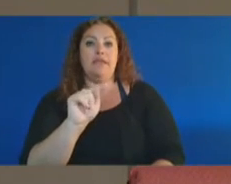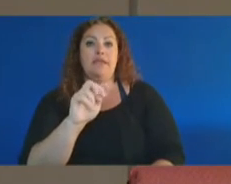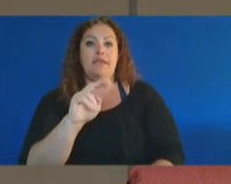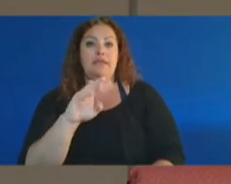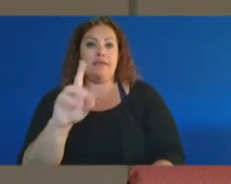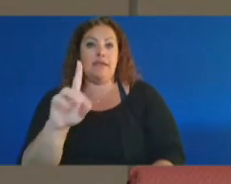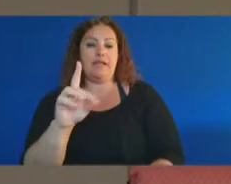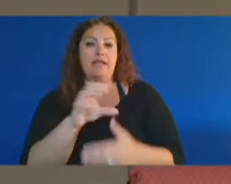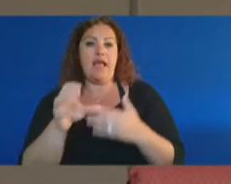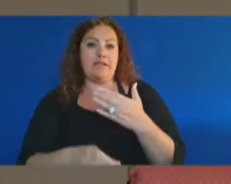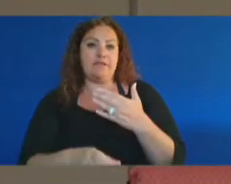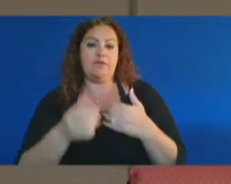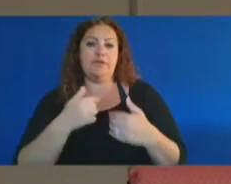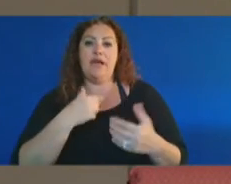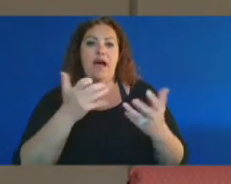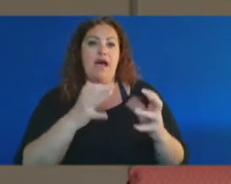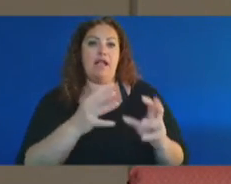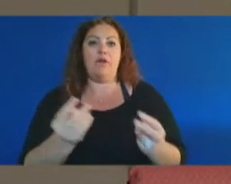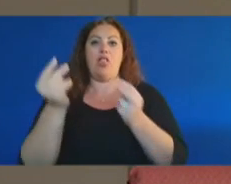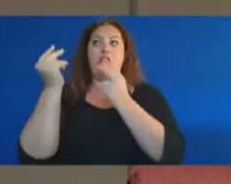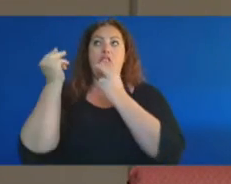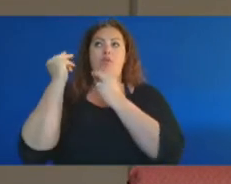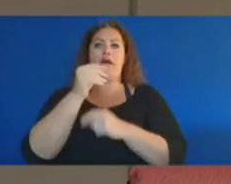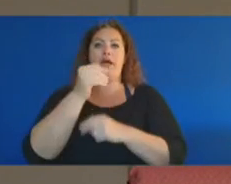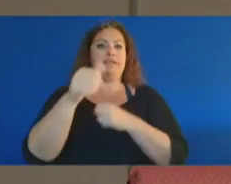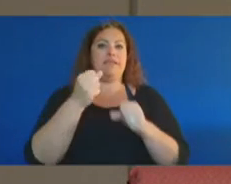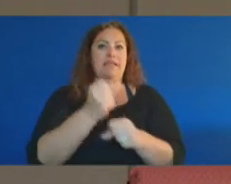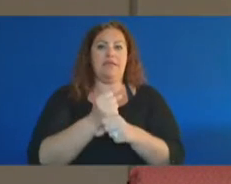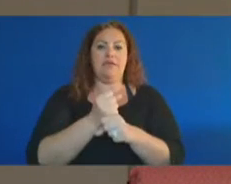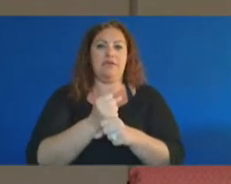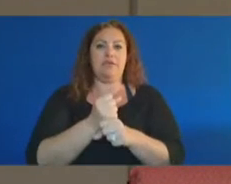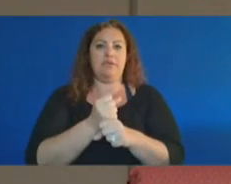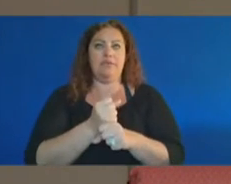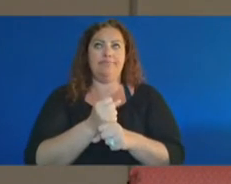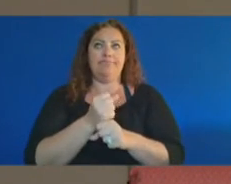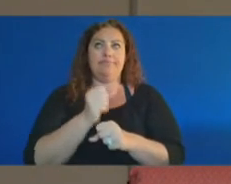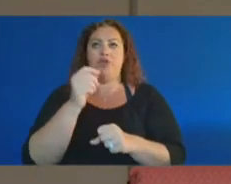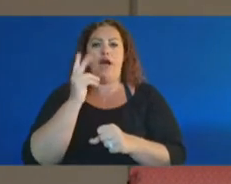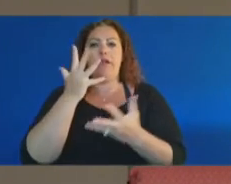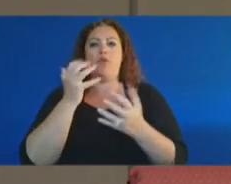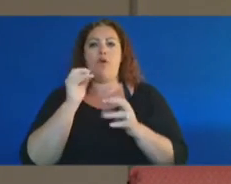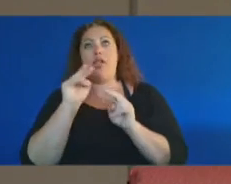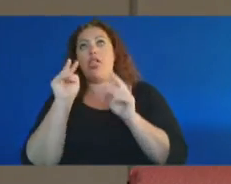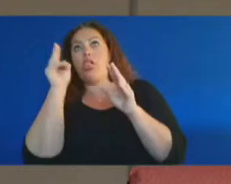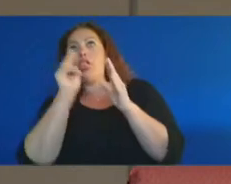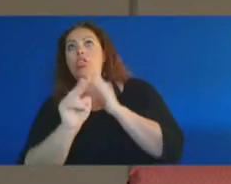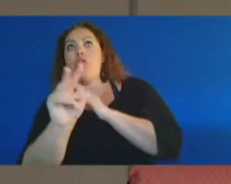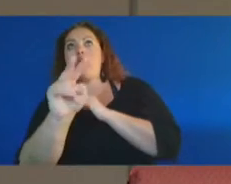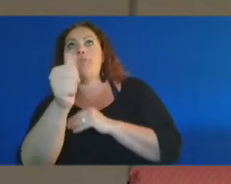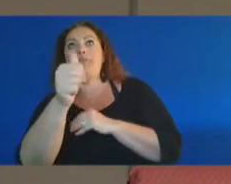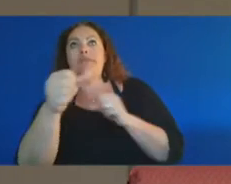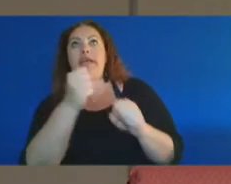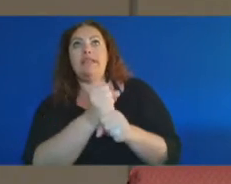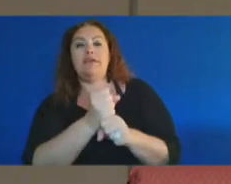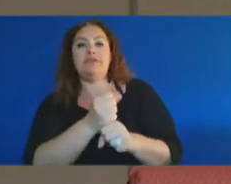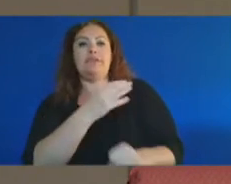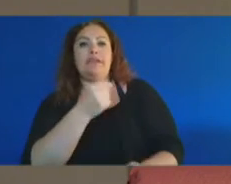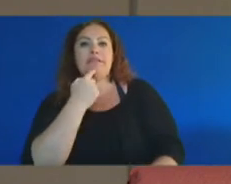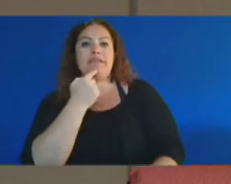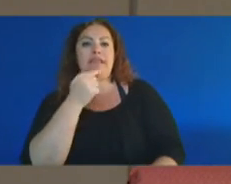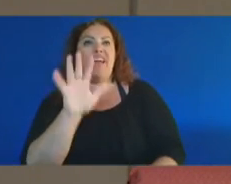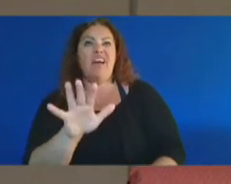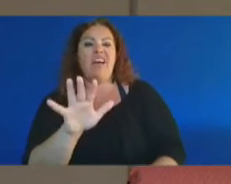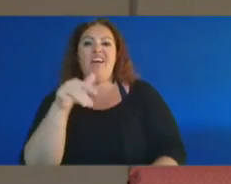to look back 10 years from now and and say oh that you know it's an unintended consequence that our that our that our schools are